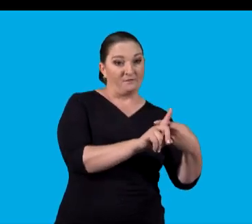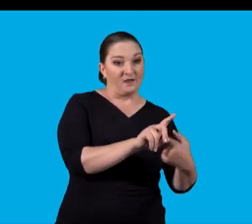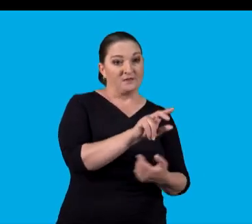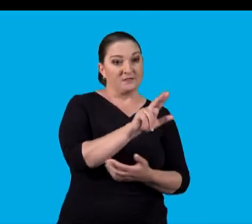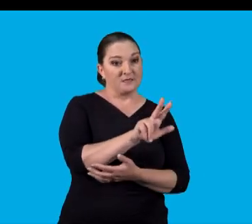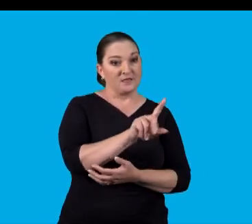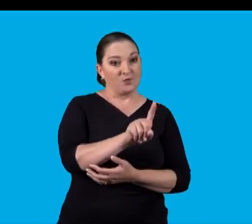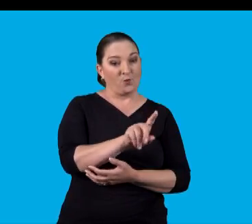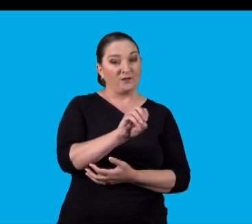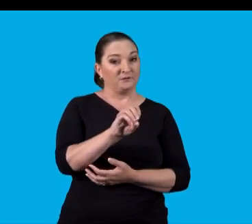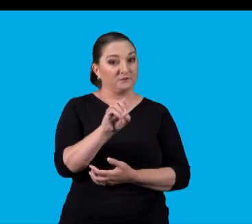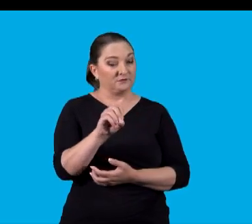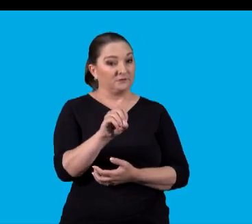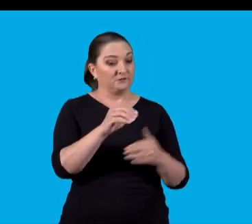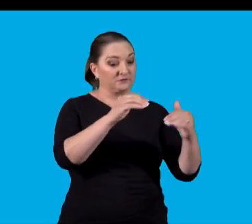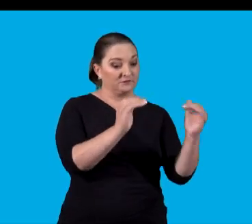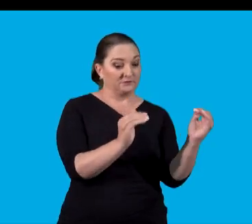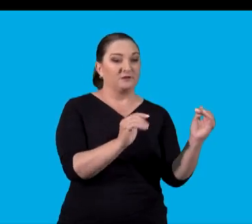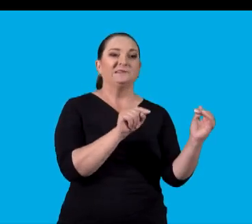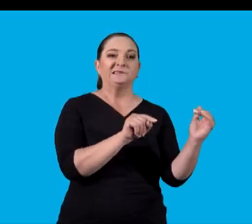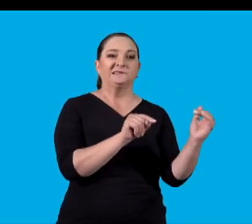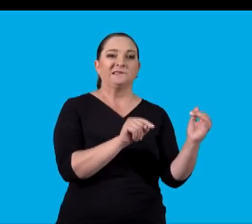Okay, and that should give me